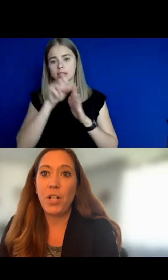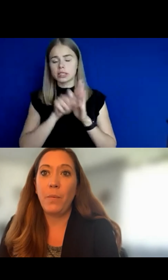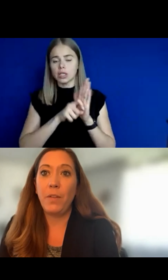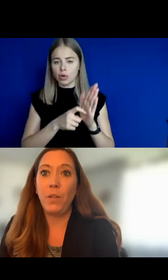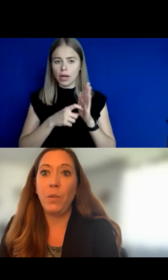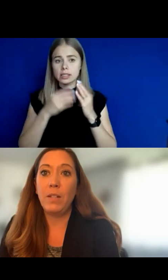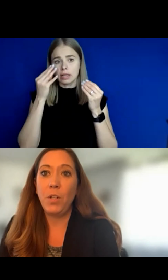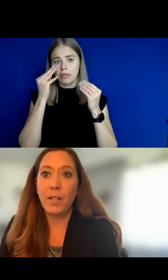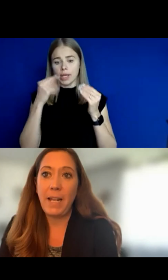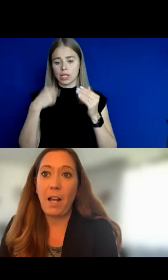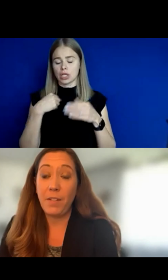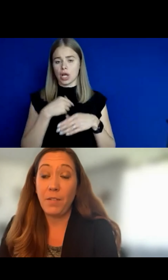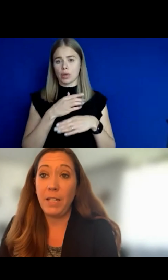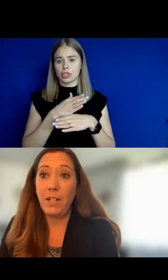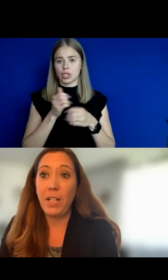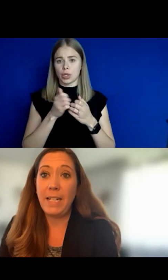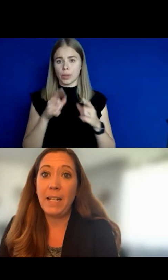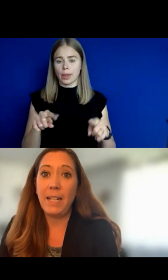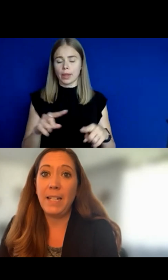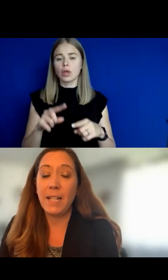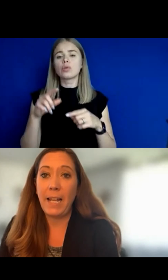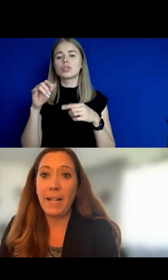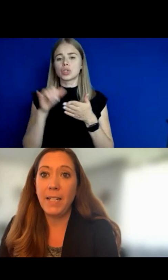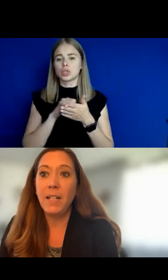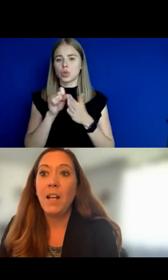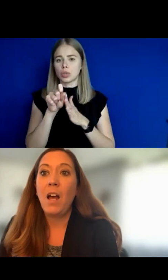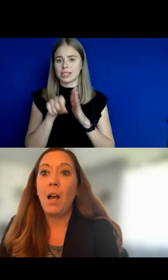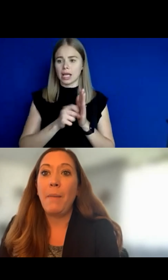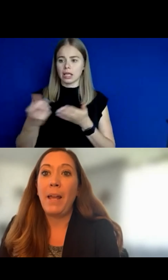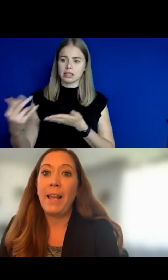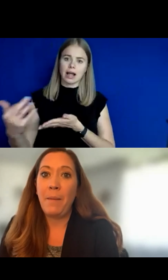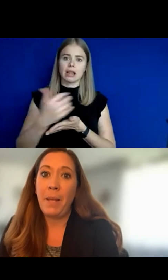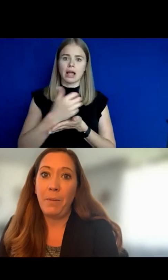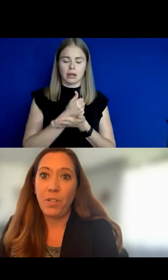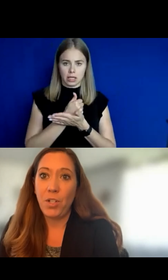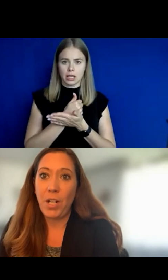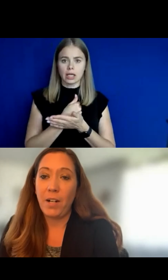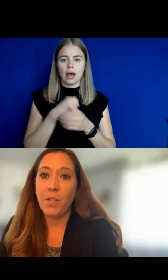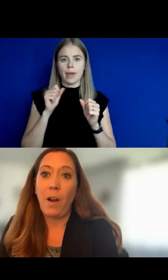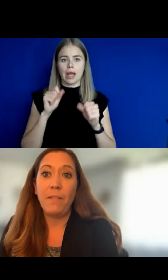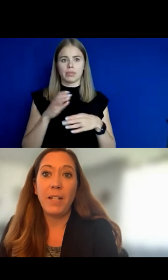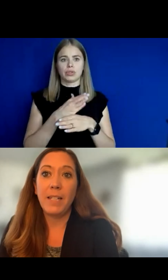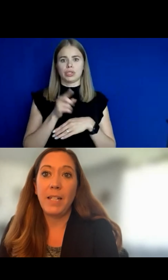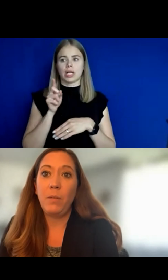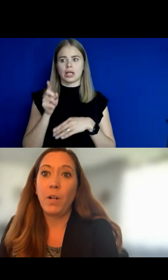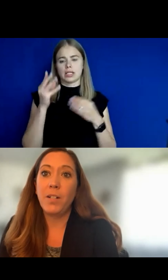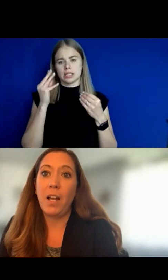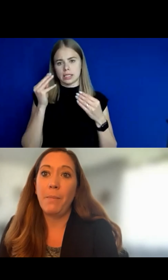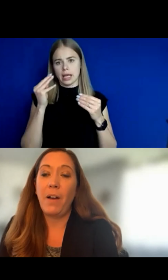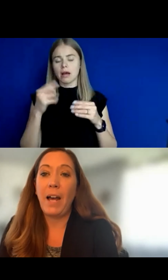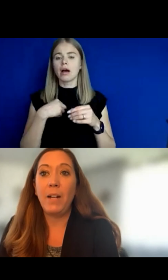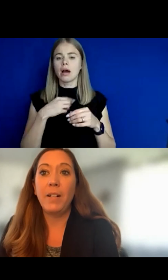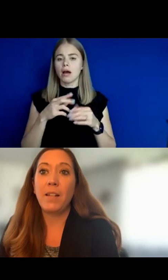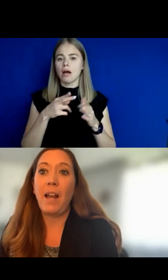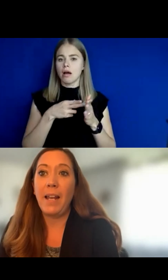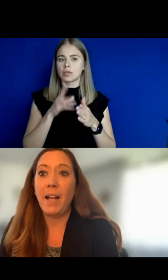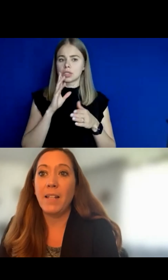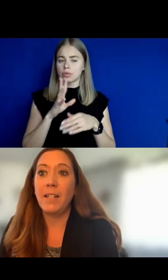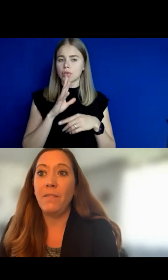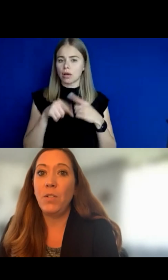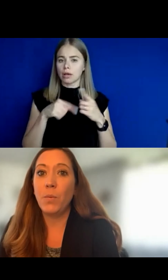going to share with you is New York State Office for the Aging data that is collected. And I am able to share. So obviously, we're going to talk about high risk,